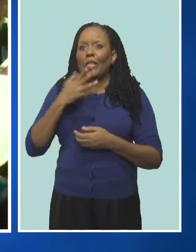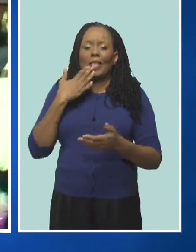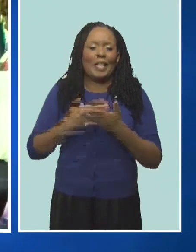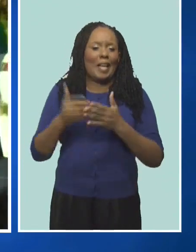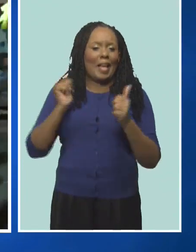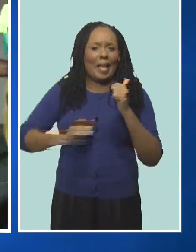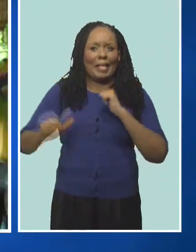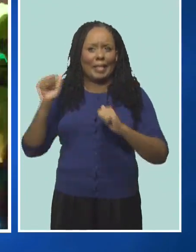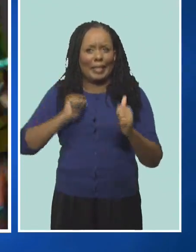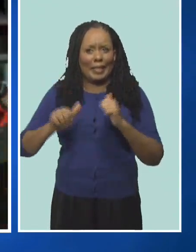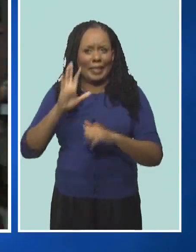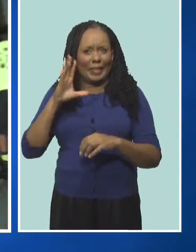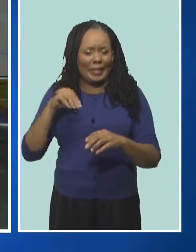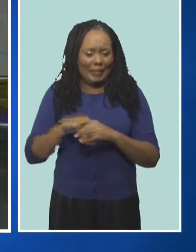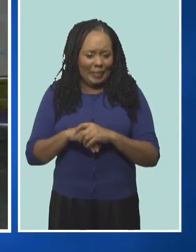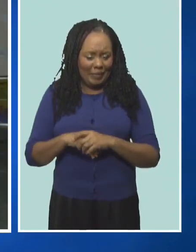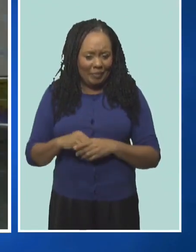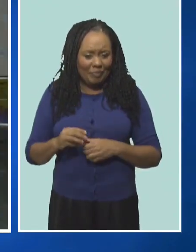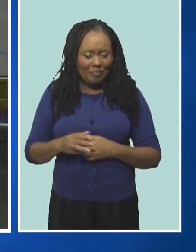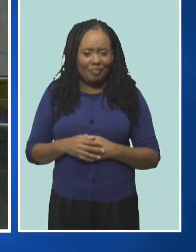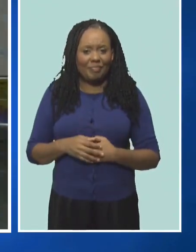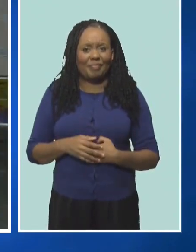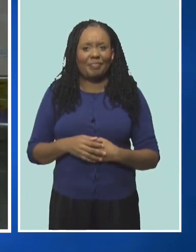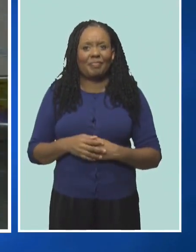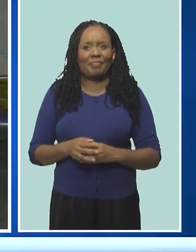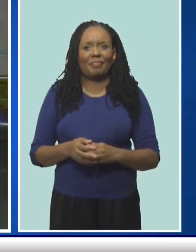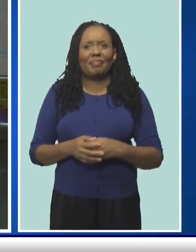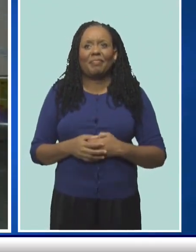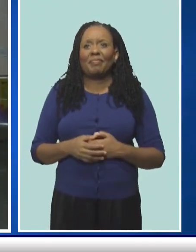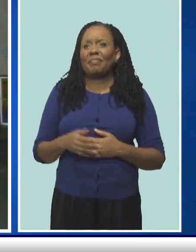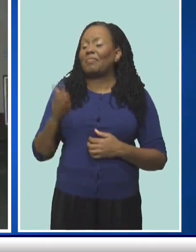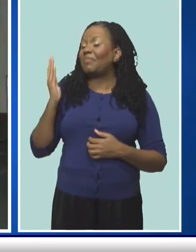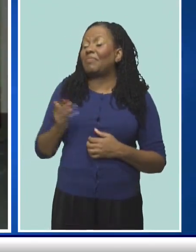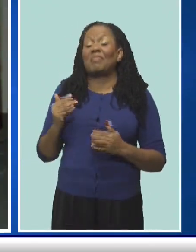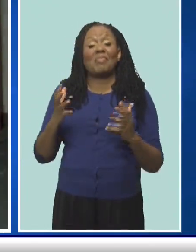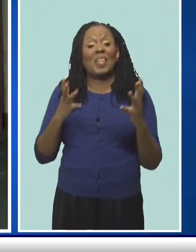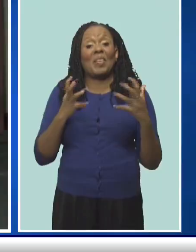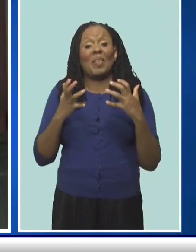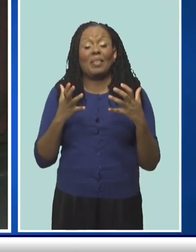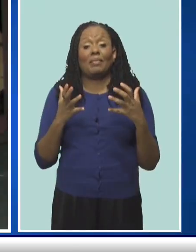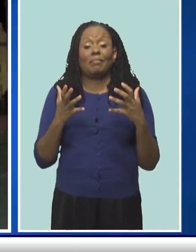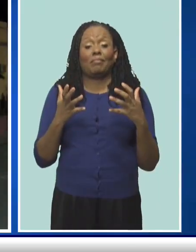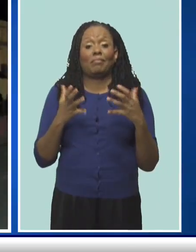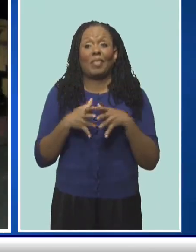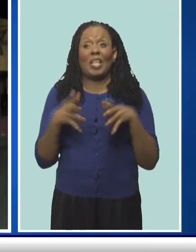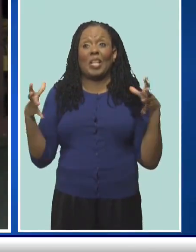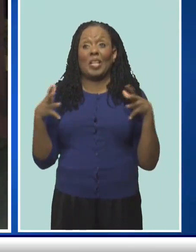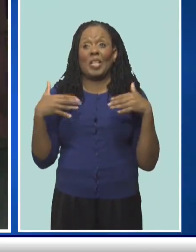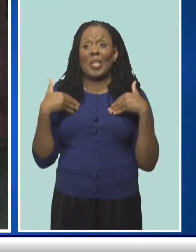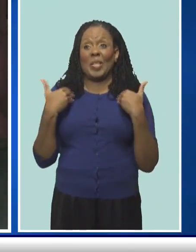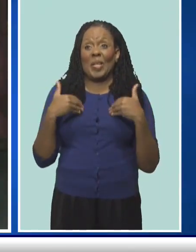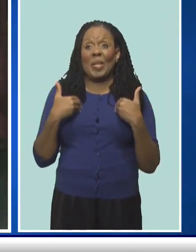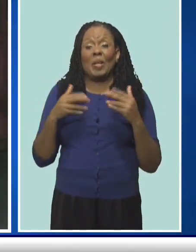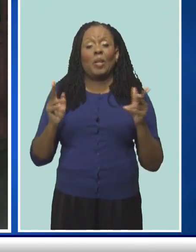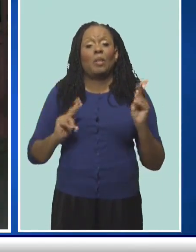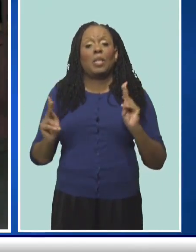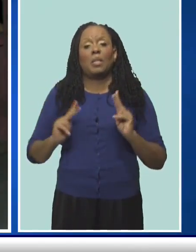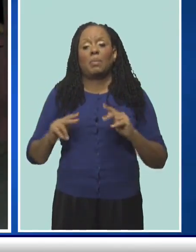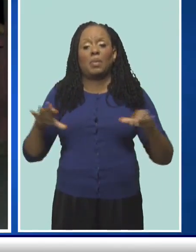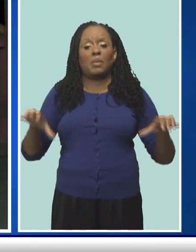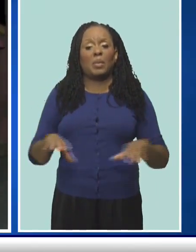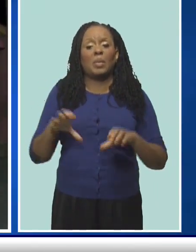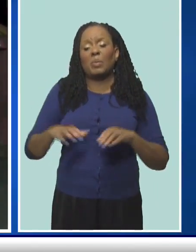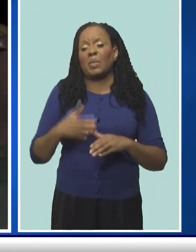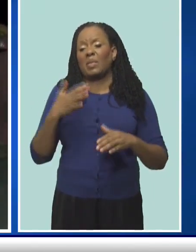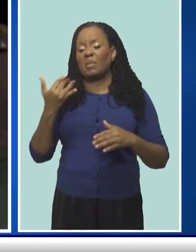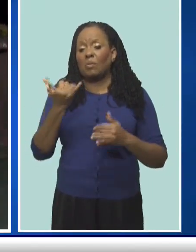get involved in. Because we have to get a lot of these young people off the road that being artists. And we